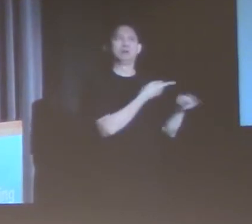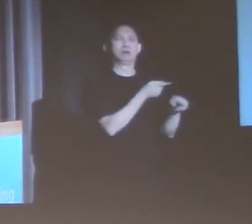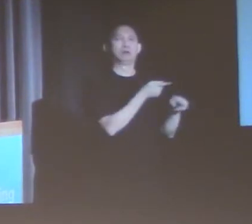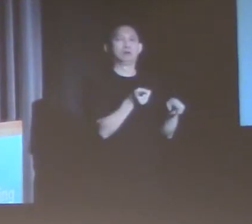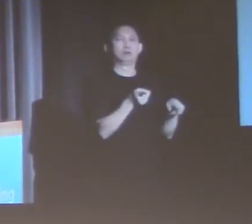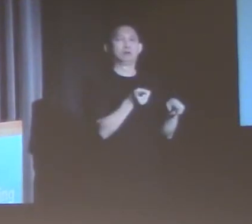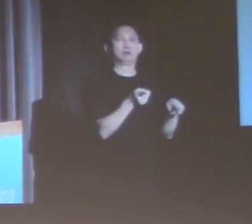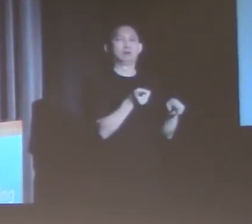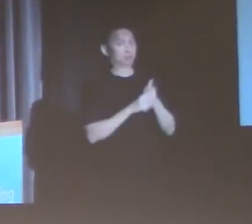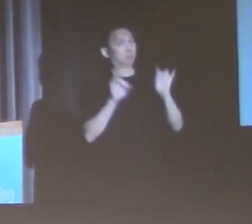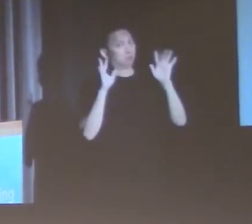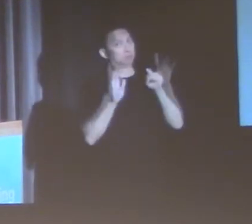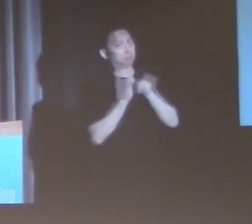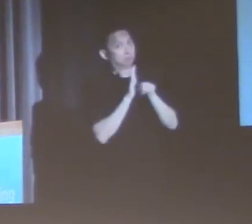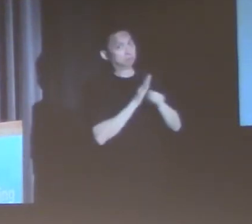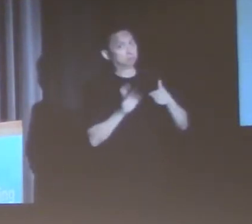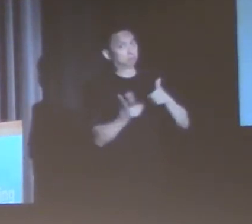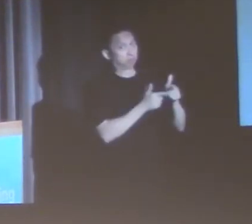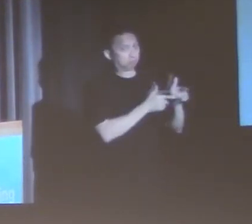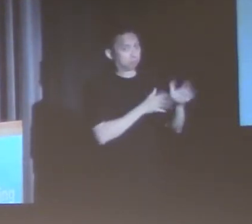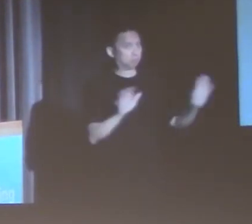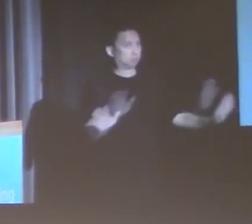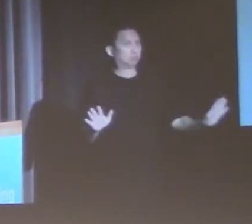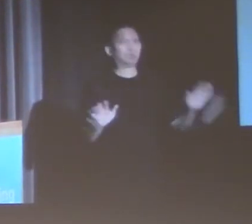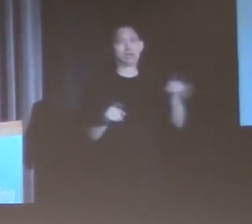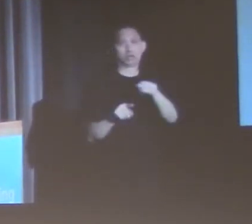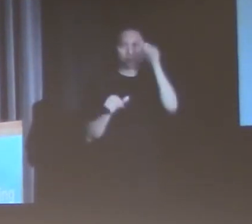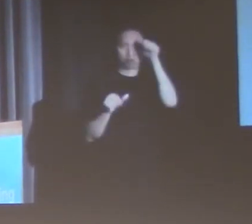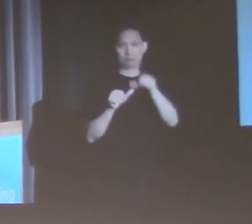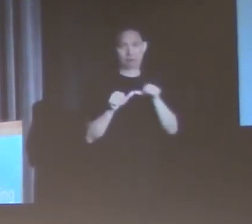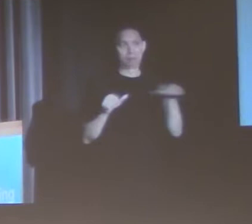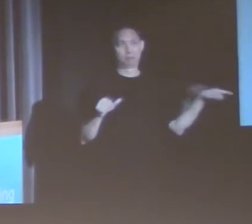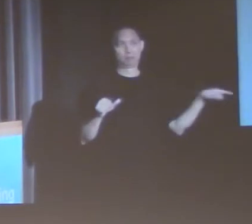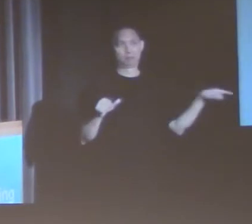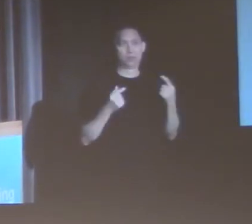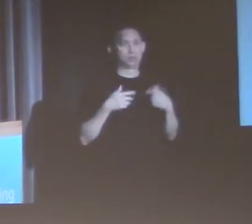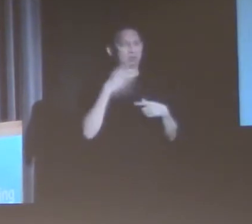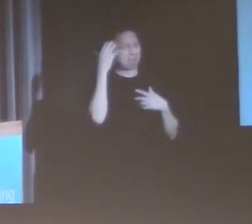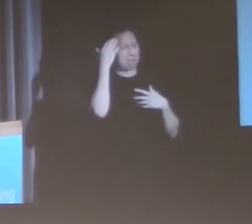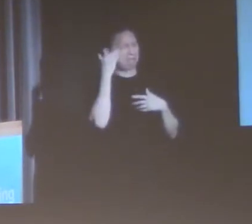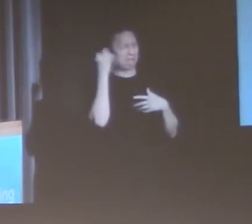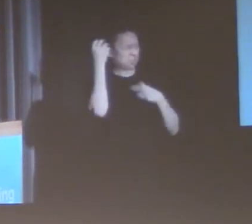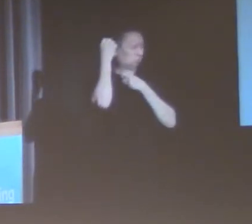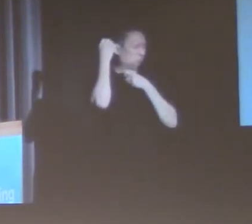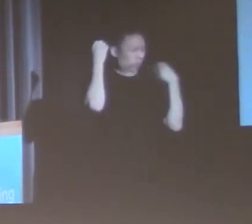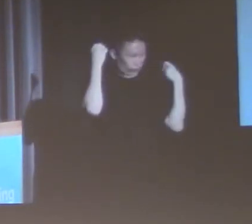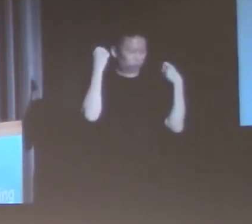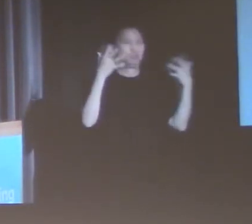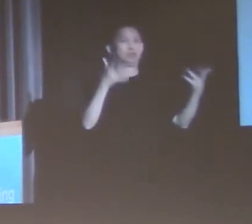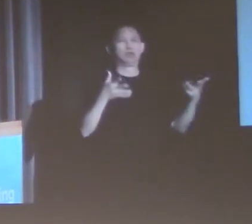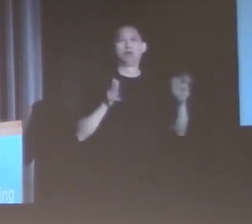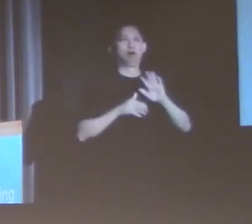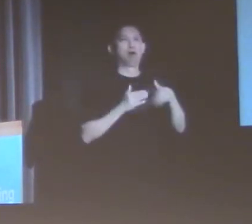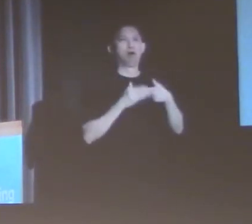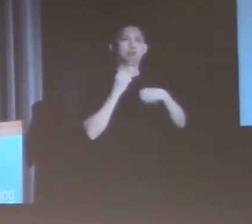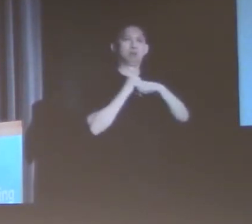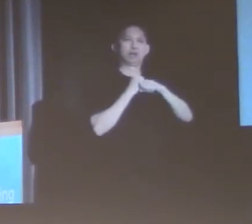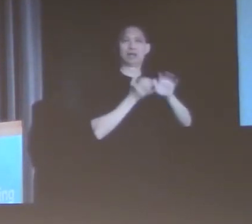and as we can all remember, they were cutting heads, and propaganda videos were all around the world in the